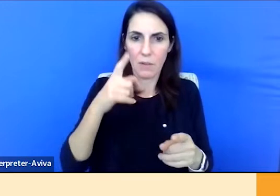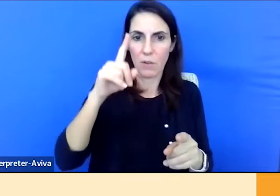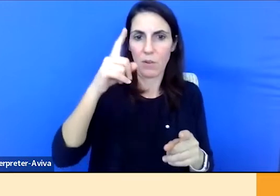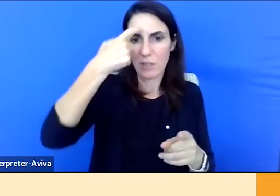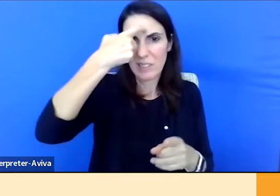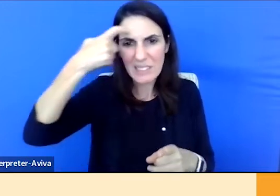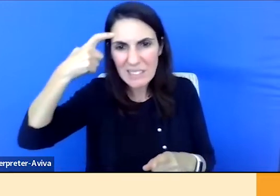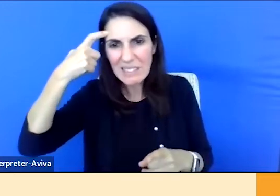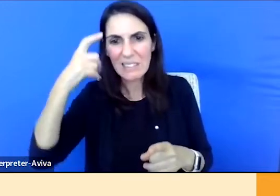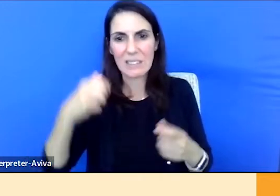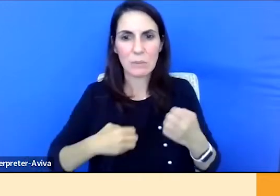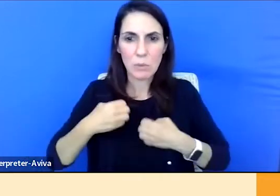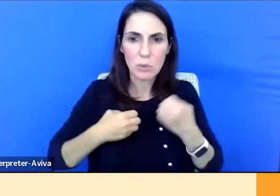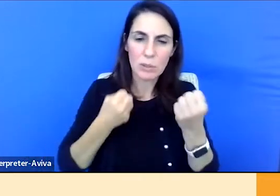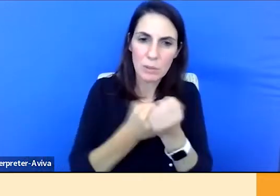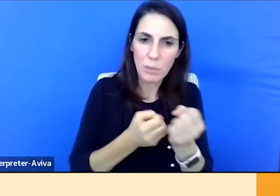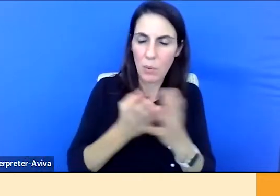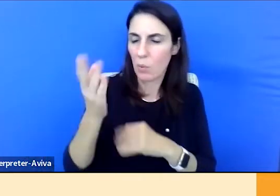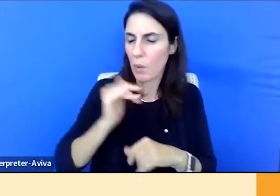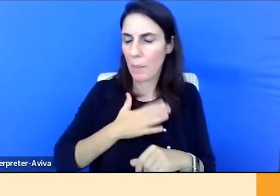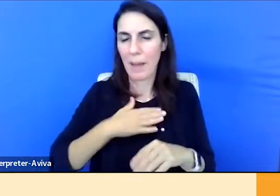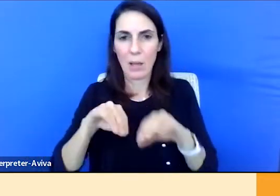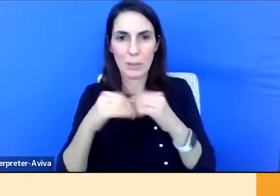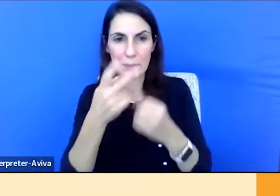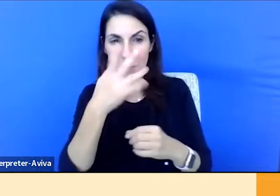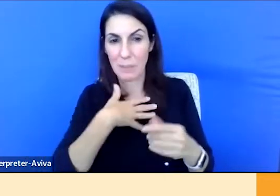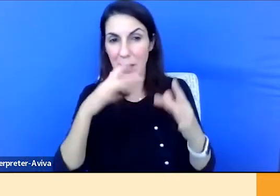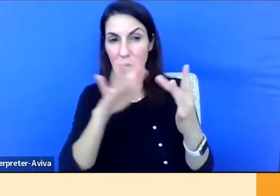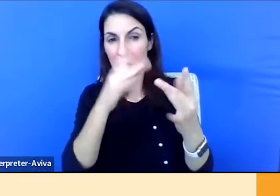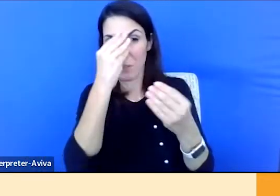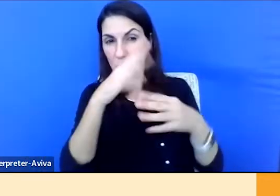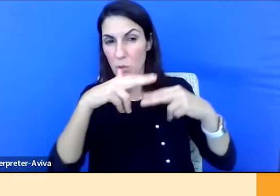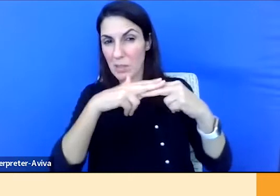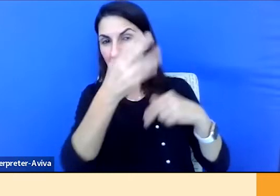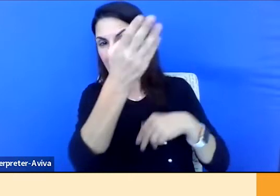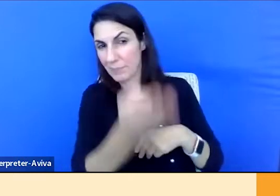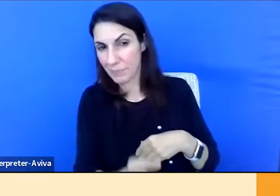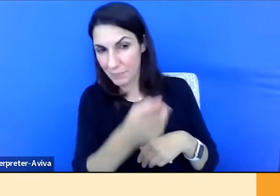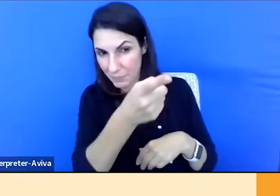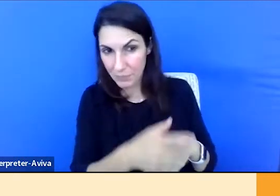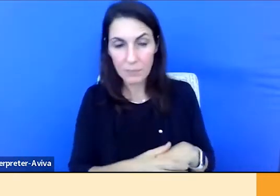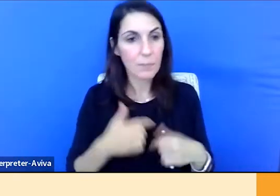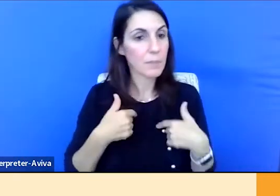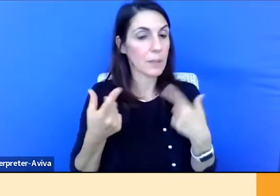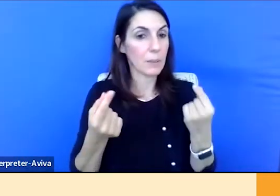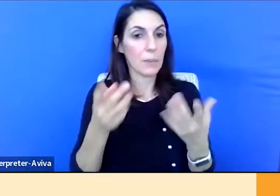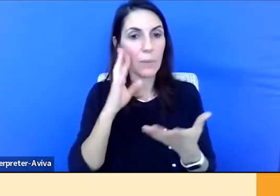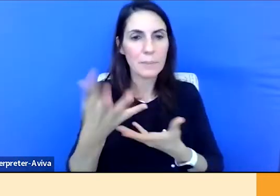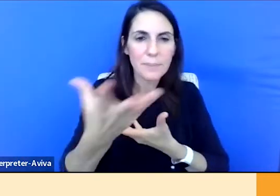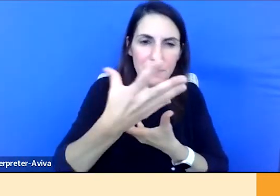On the slide, you can see my contact information. So we're going to engage